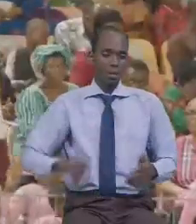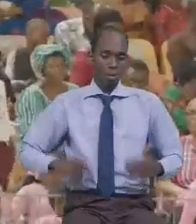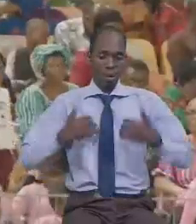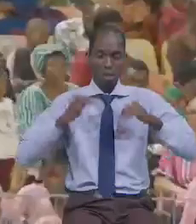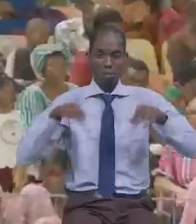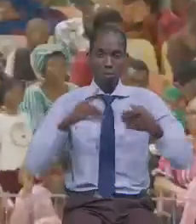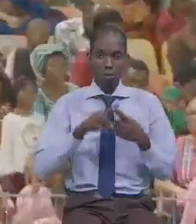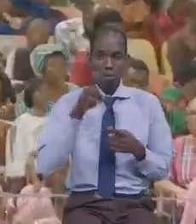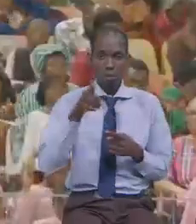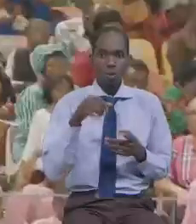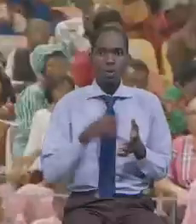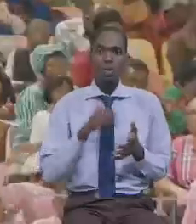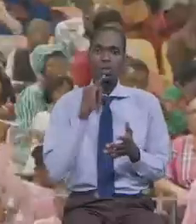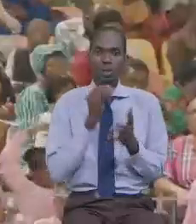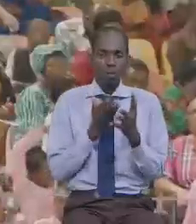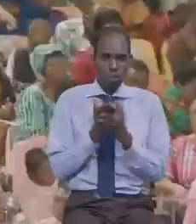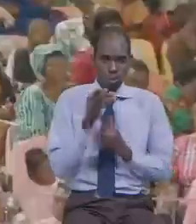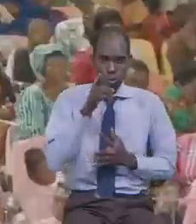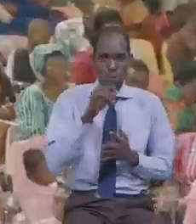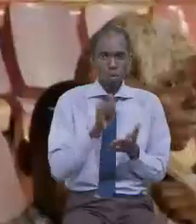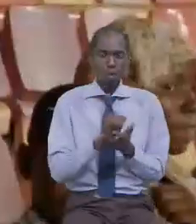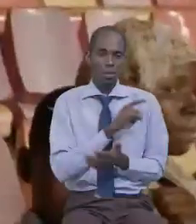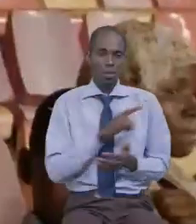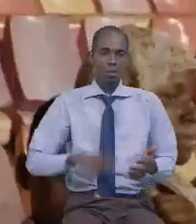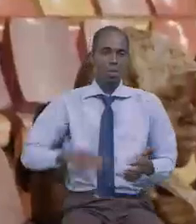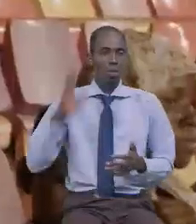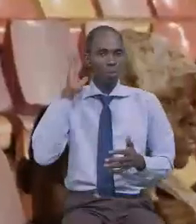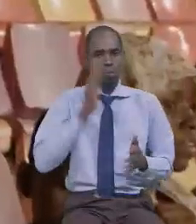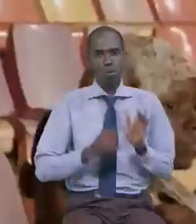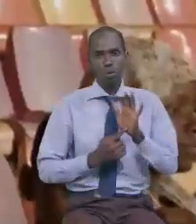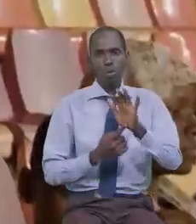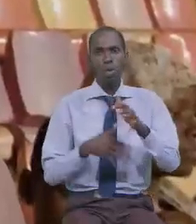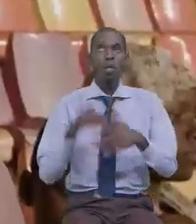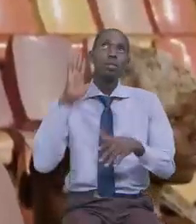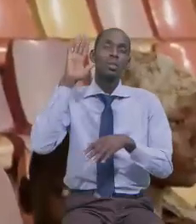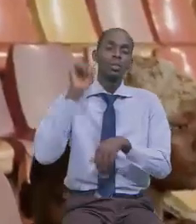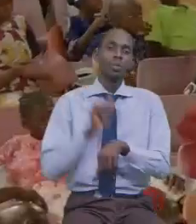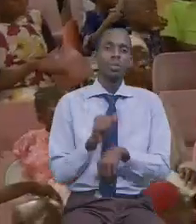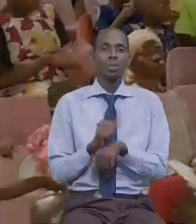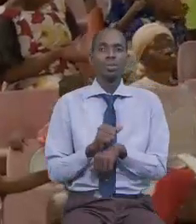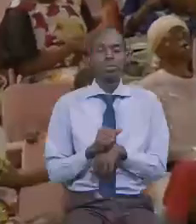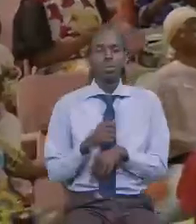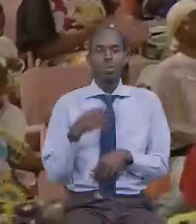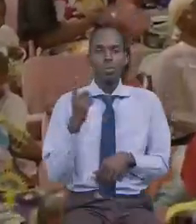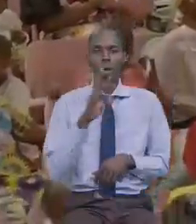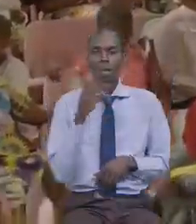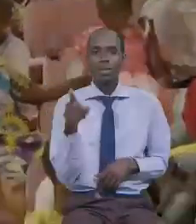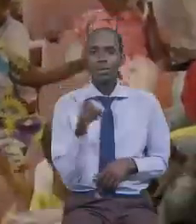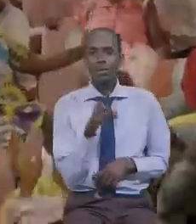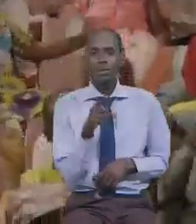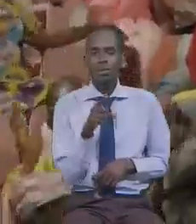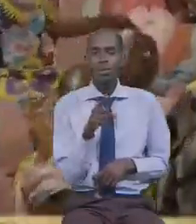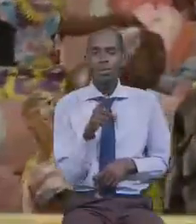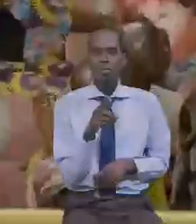the Lord will accomplish his wonders. Where are you? We're waiting for you. I said,